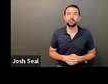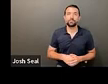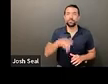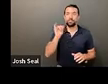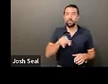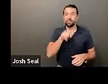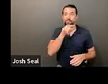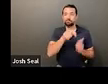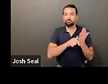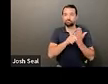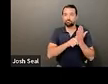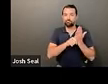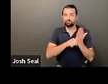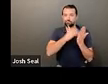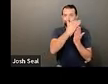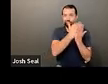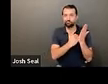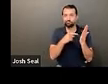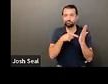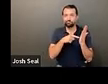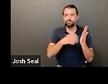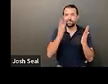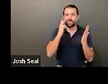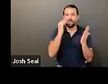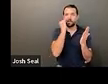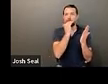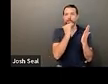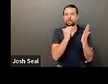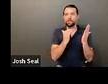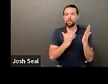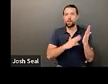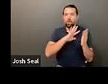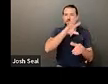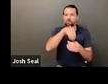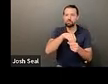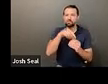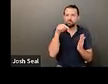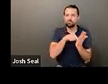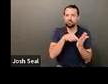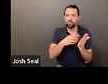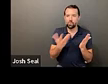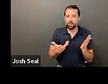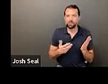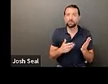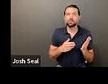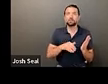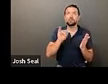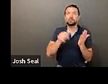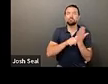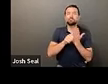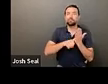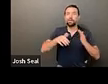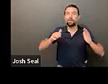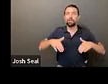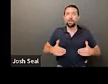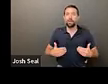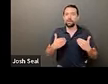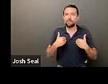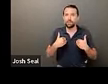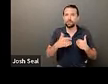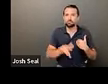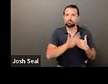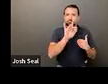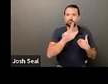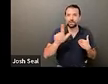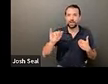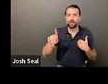of contents. And this manual, if you do not have it, you want to go to the link and grab it because it goes into a lot